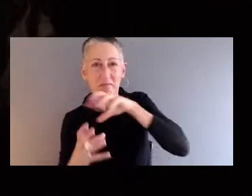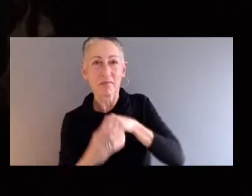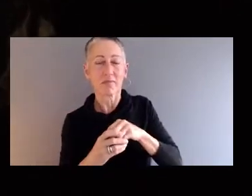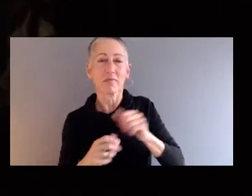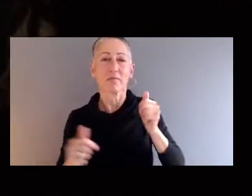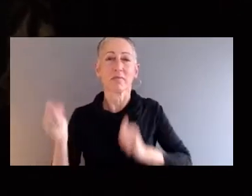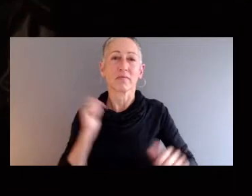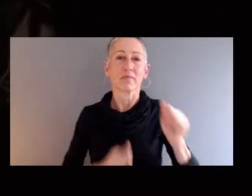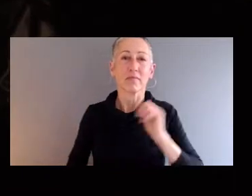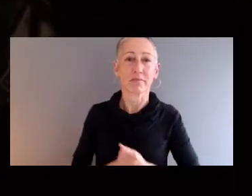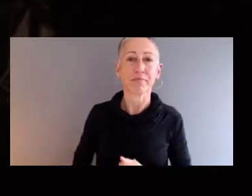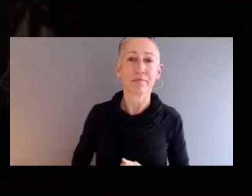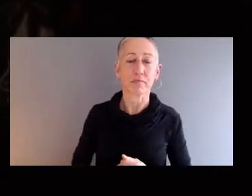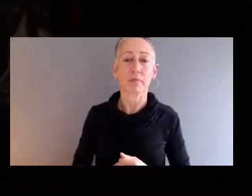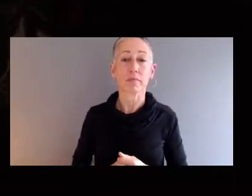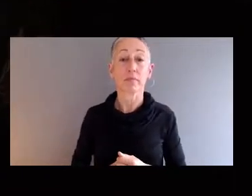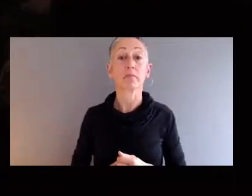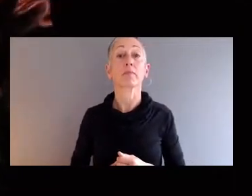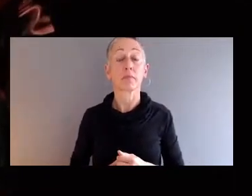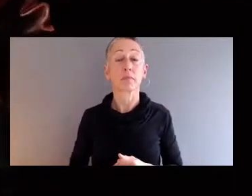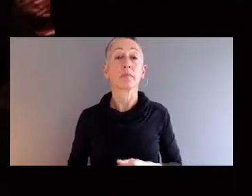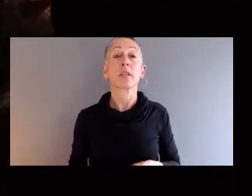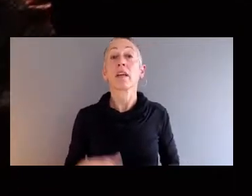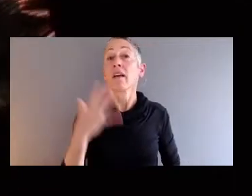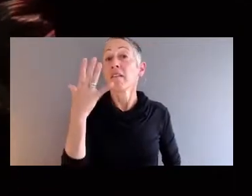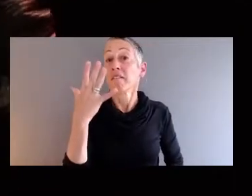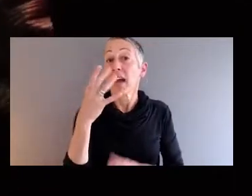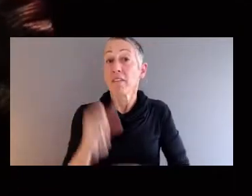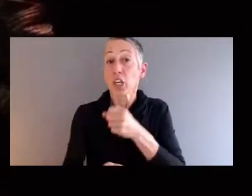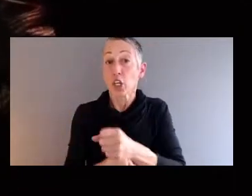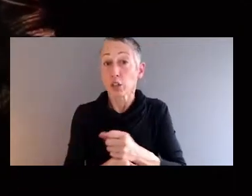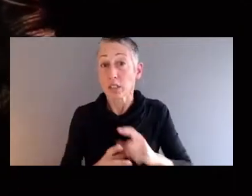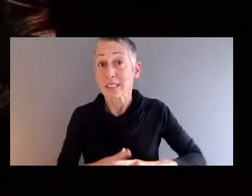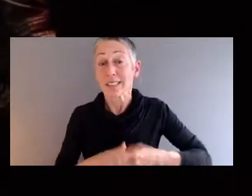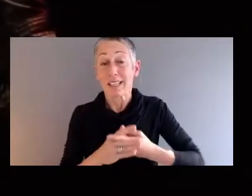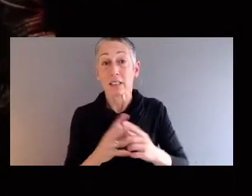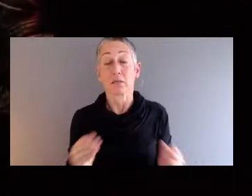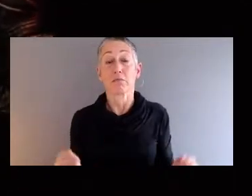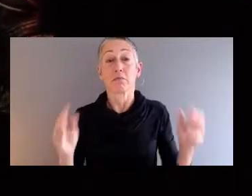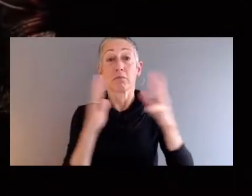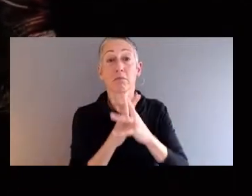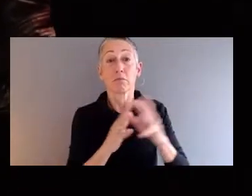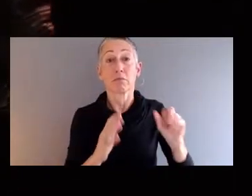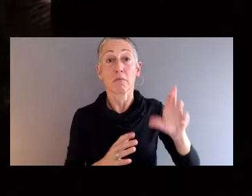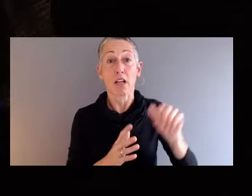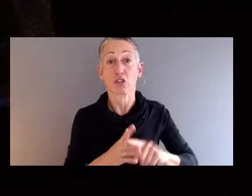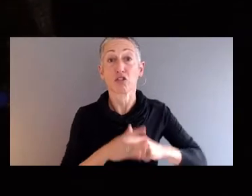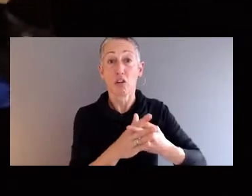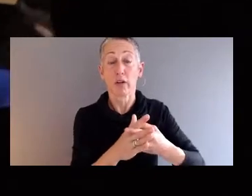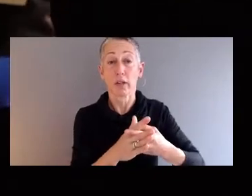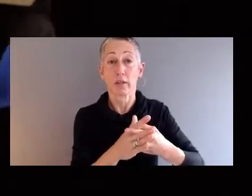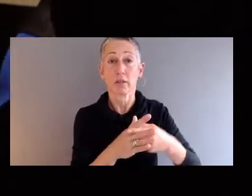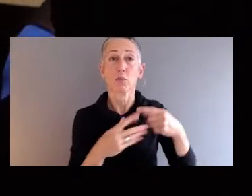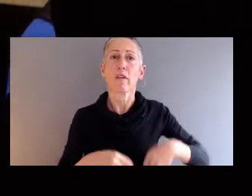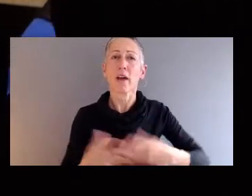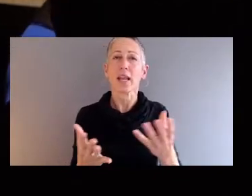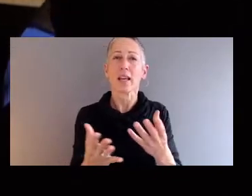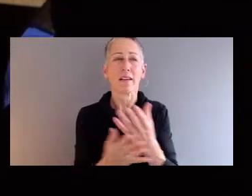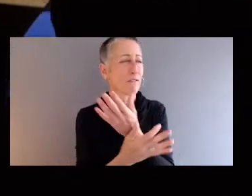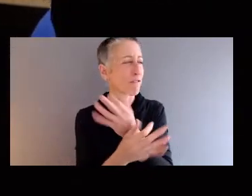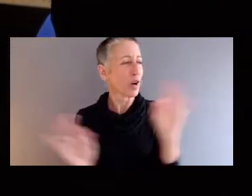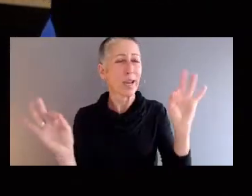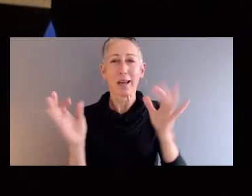In the almost 5 years since its inception, this groundbreaking organization has provided hundreds of free technical